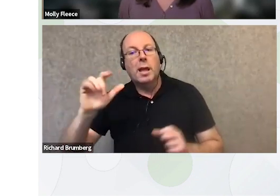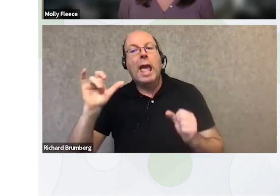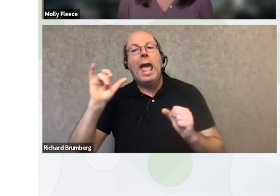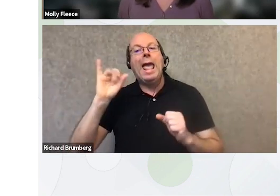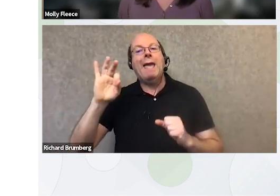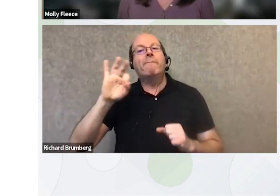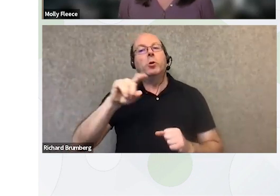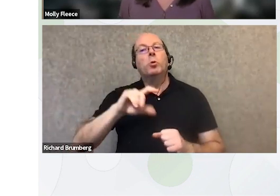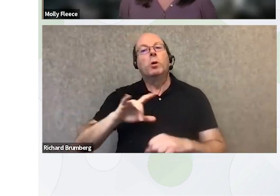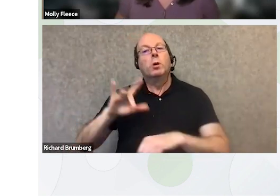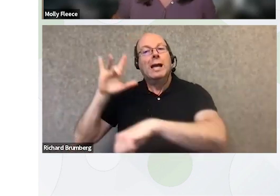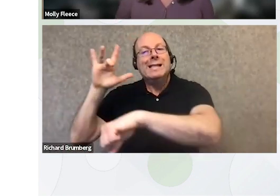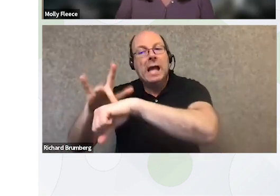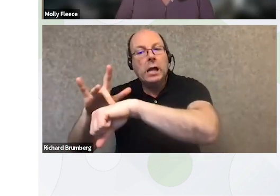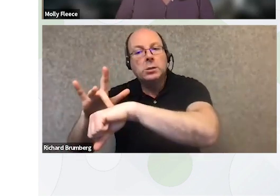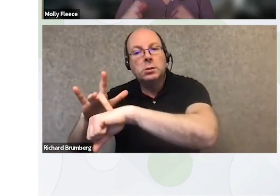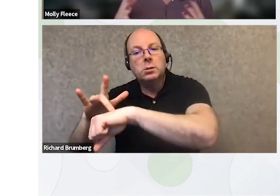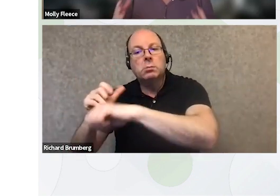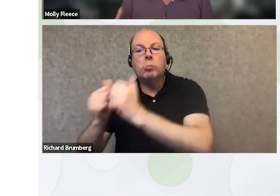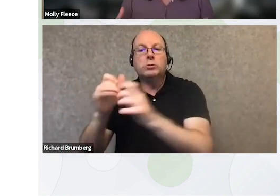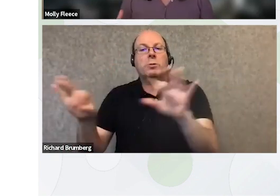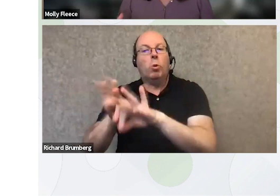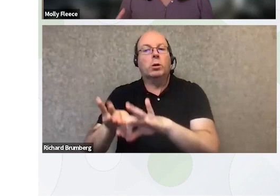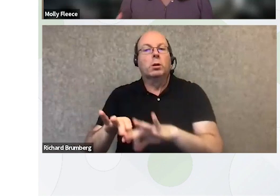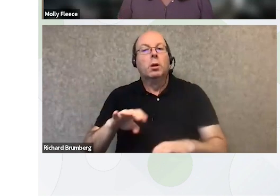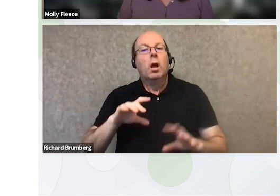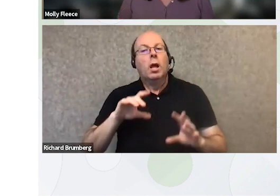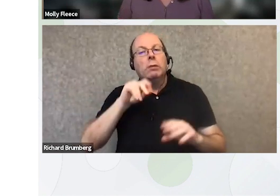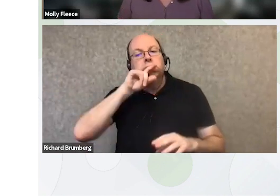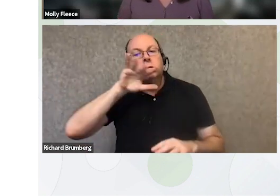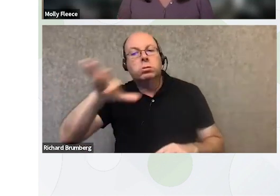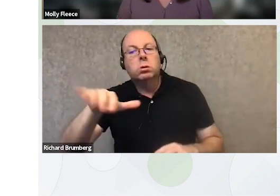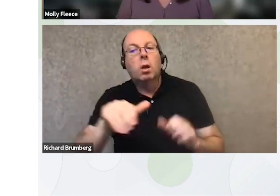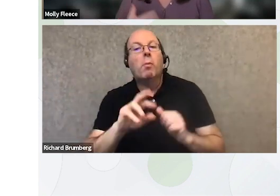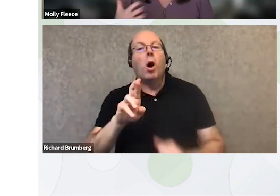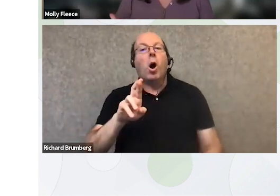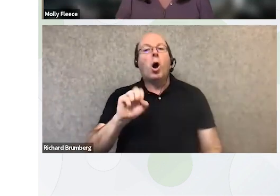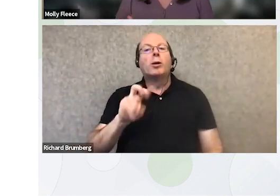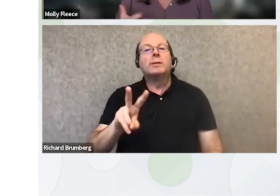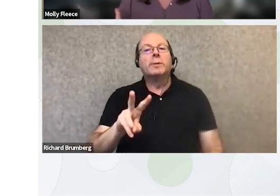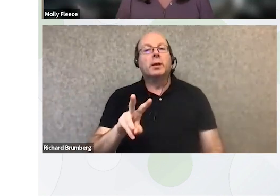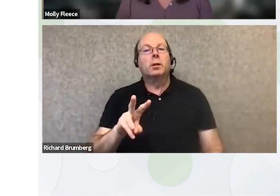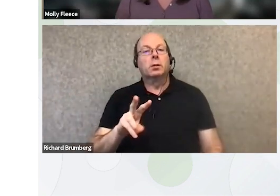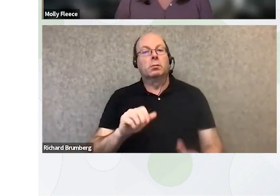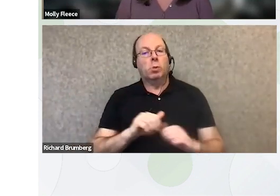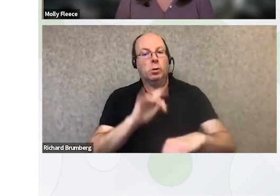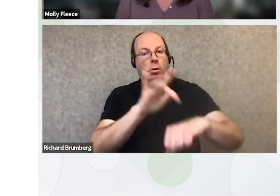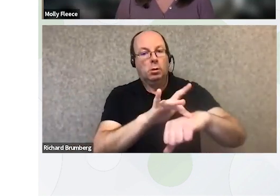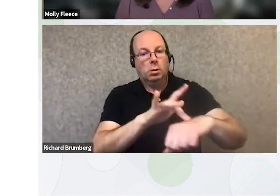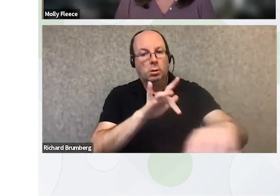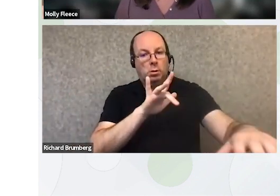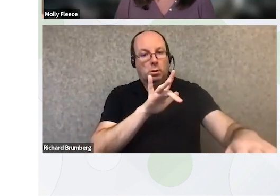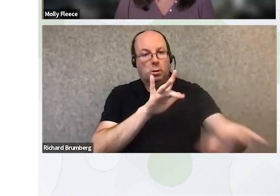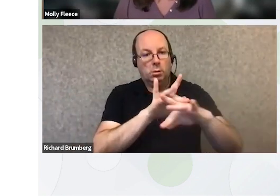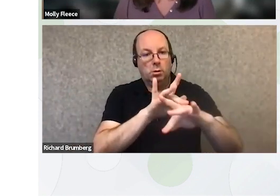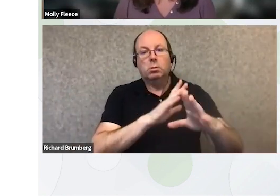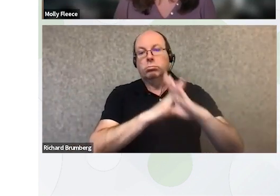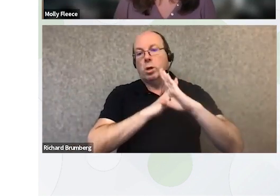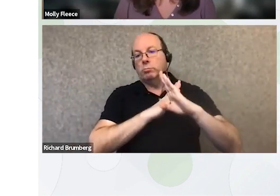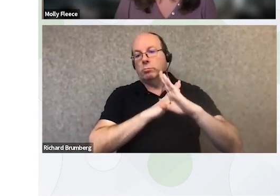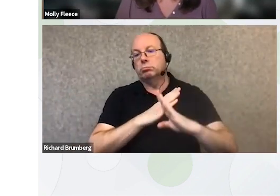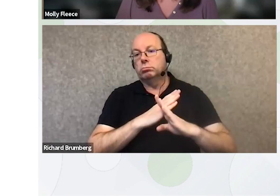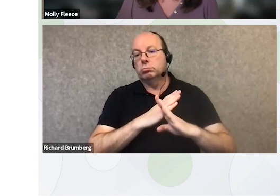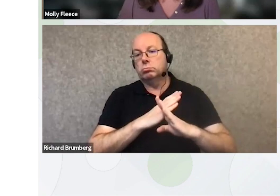respiratory secretions is really the most important determinant of transmission, and consistent adherence to those contact precautions,